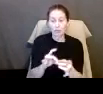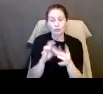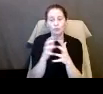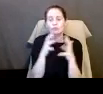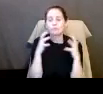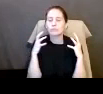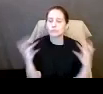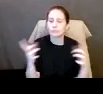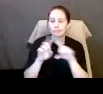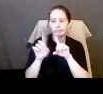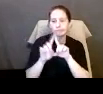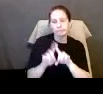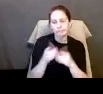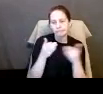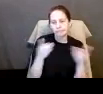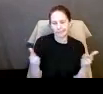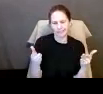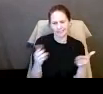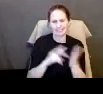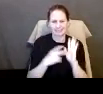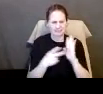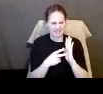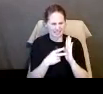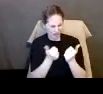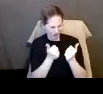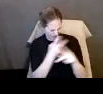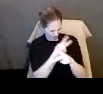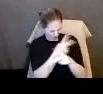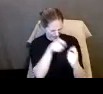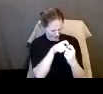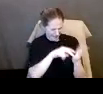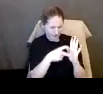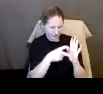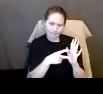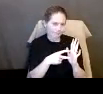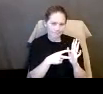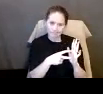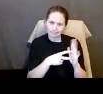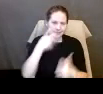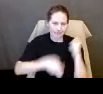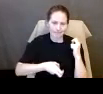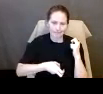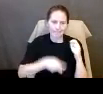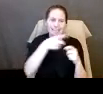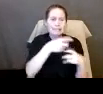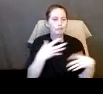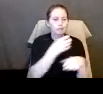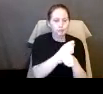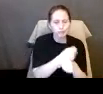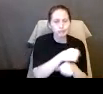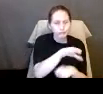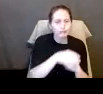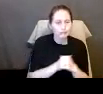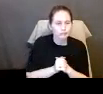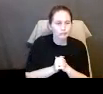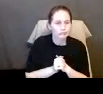many different things, making the interpretation problematic. So this schema is a bit simplified, but just go